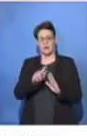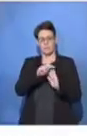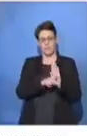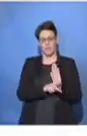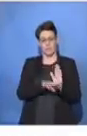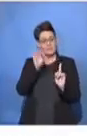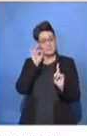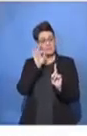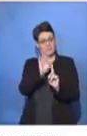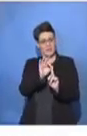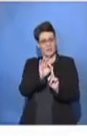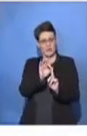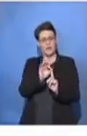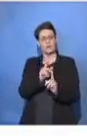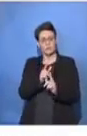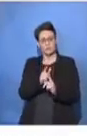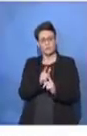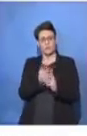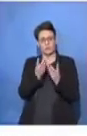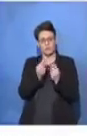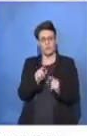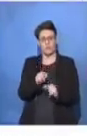to address this apathy.